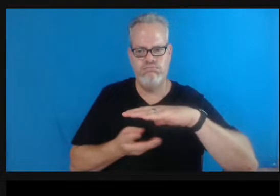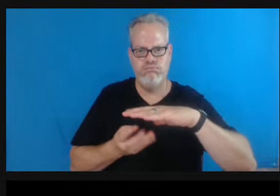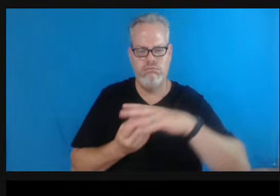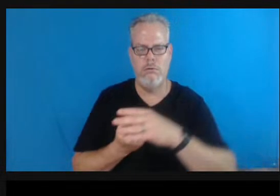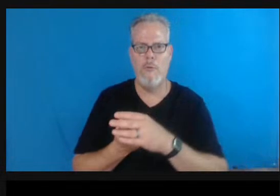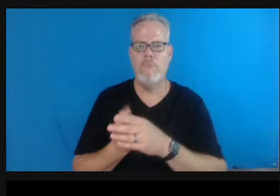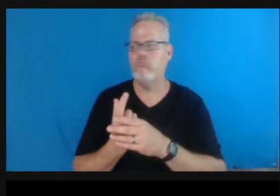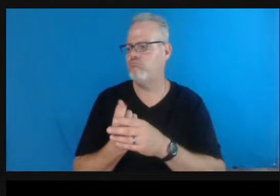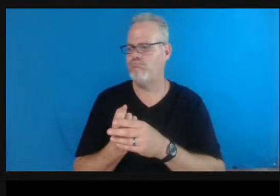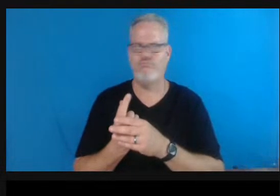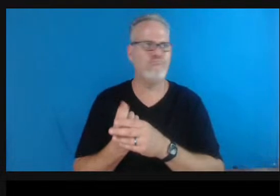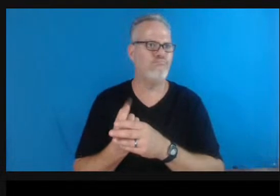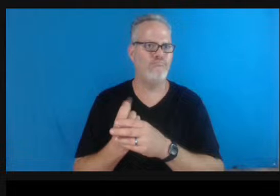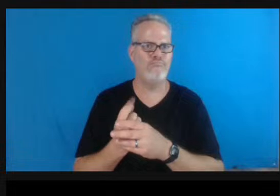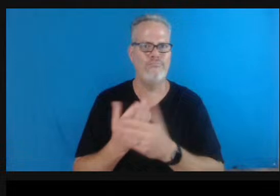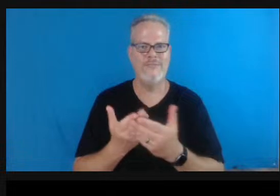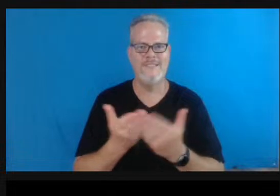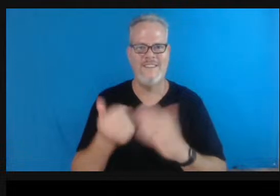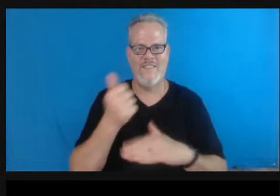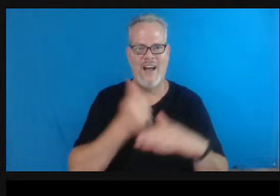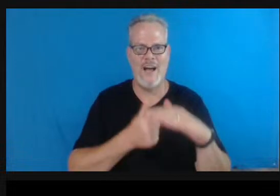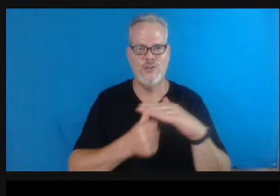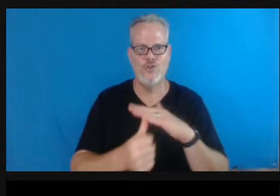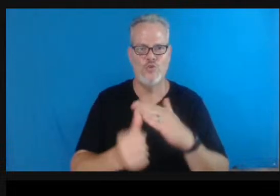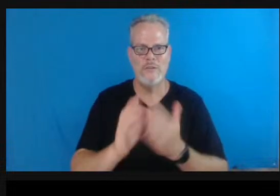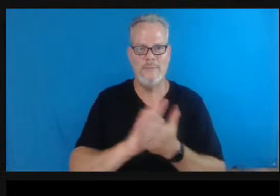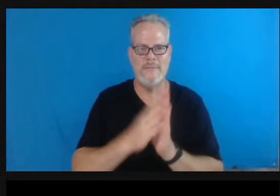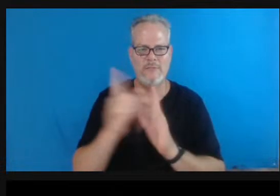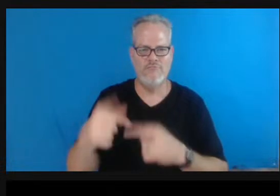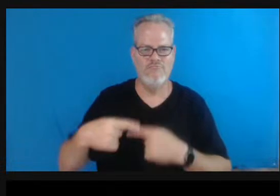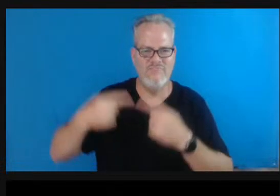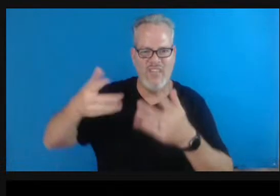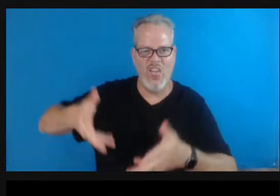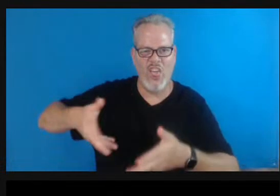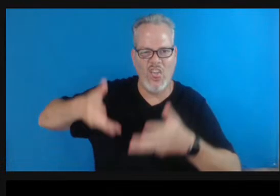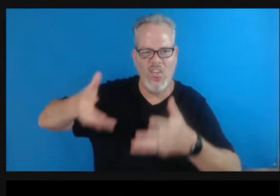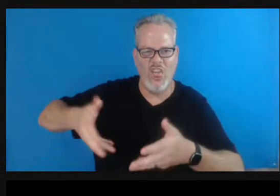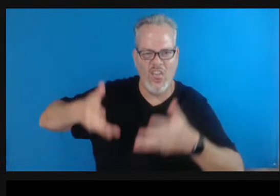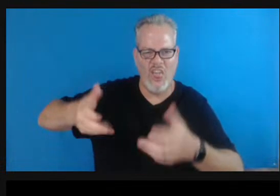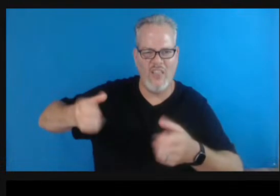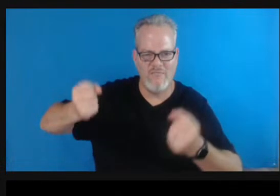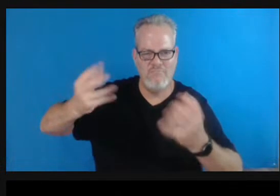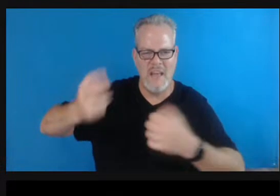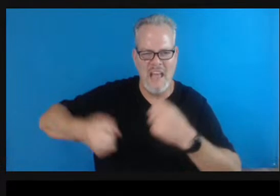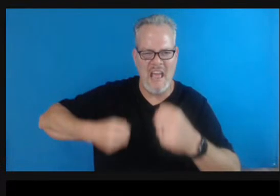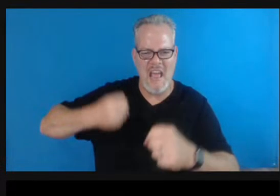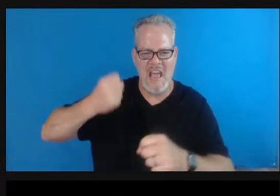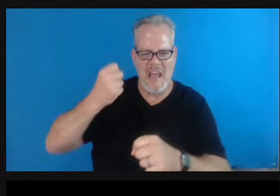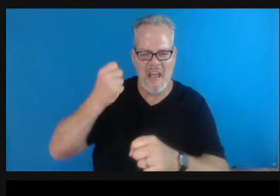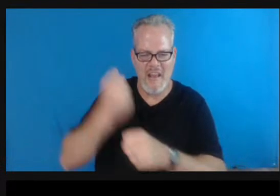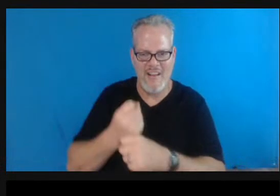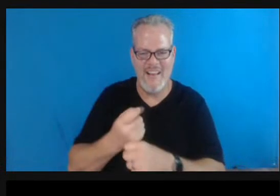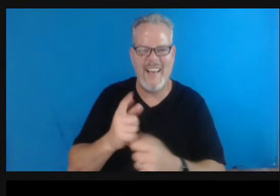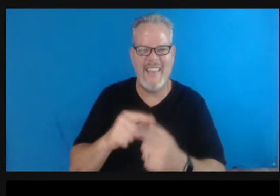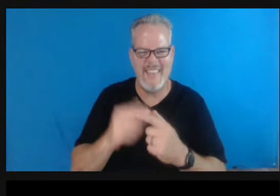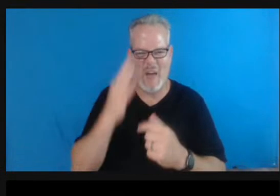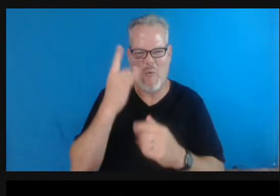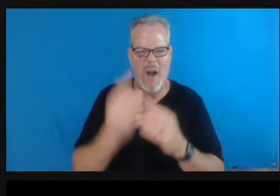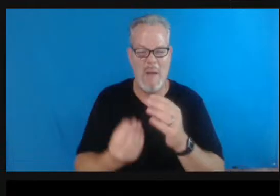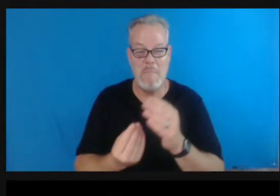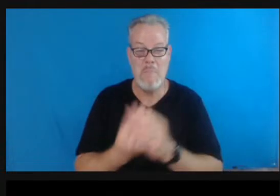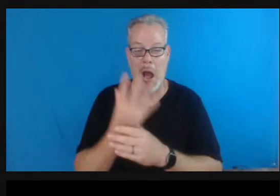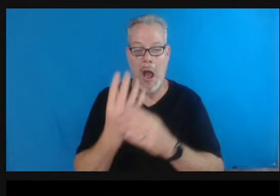sitting and cooling in there and growing other crystals in the meantime. And that's why it comes out so spiny and slow and in that